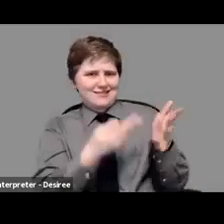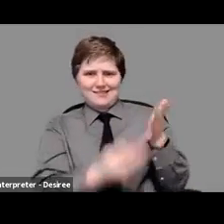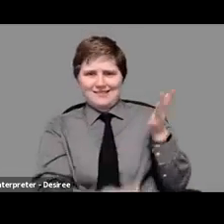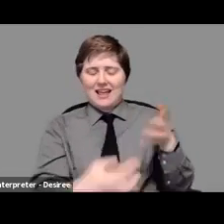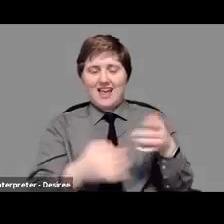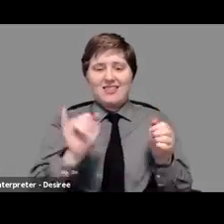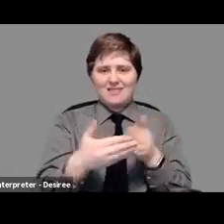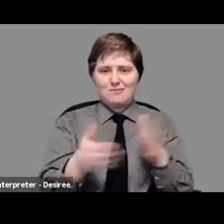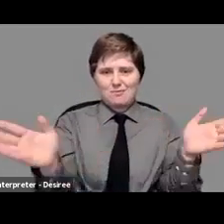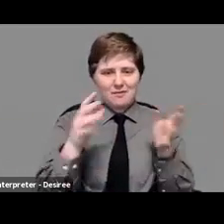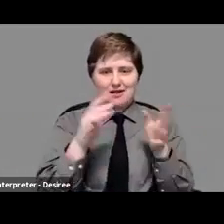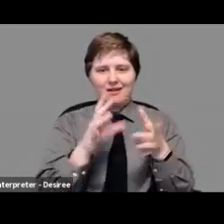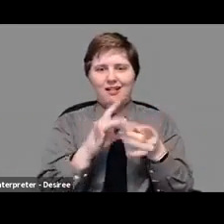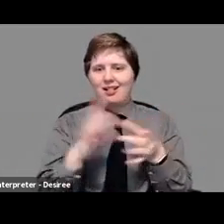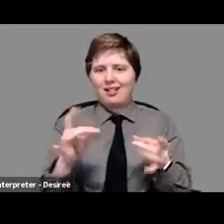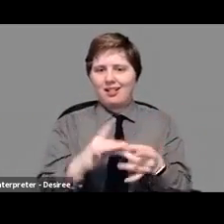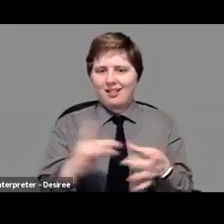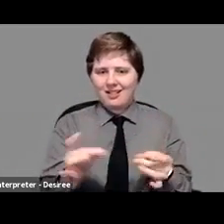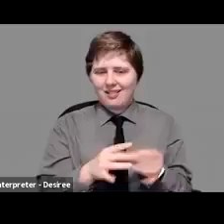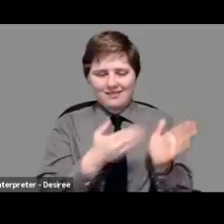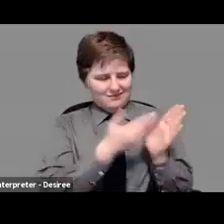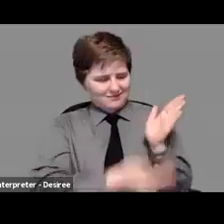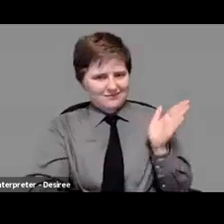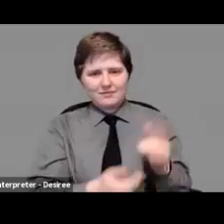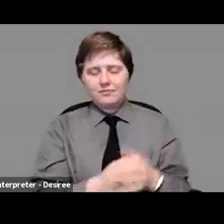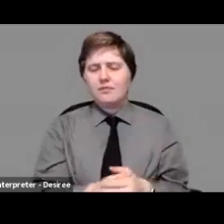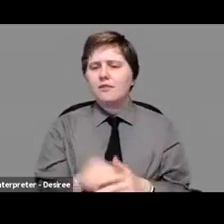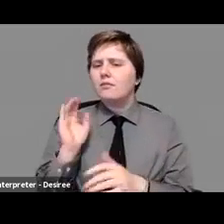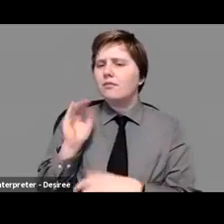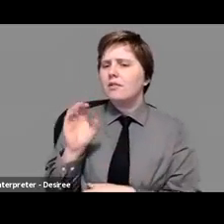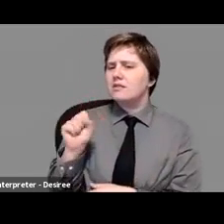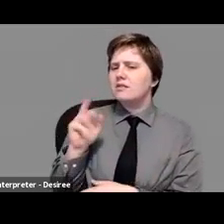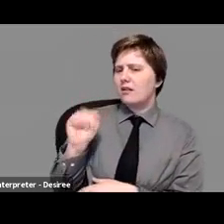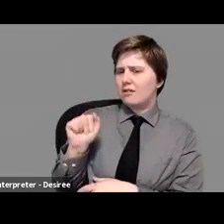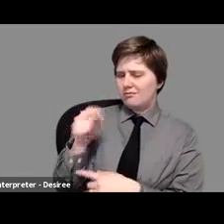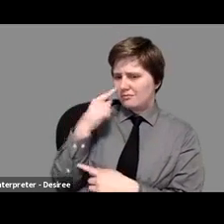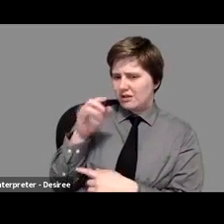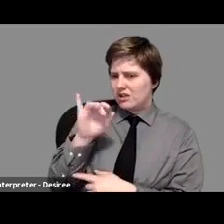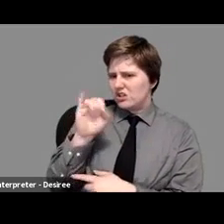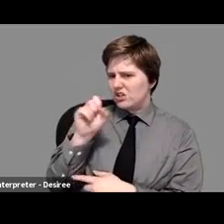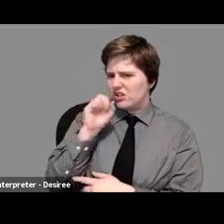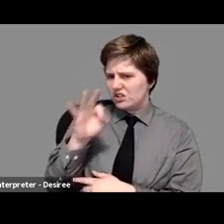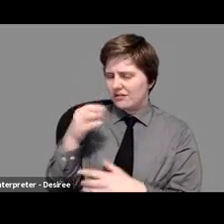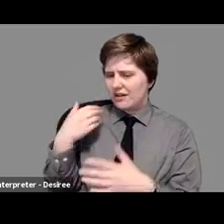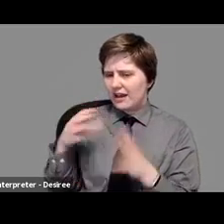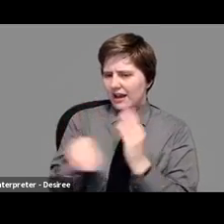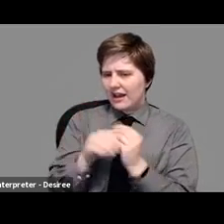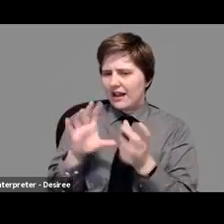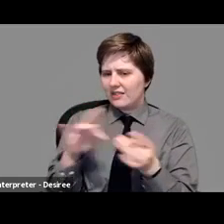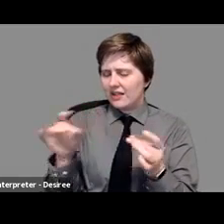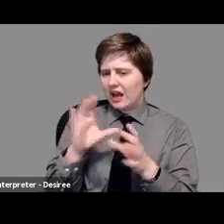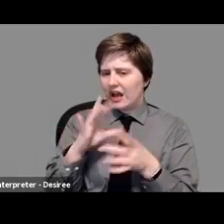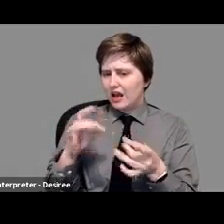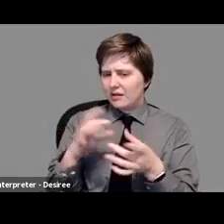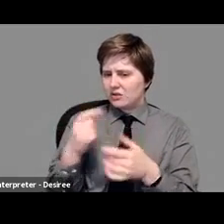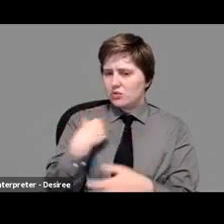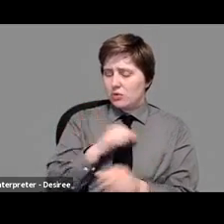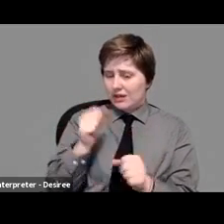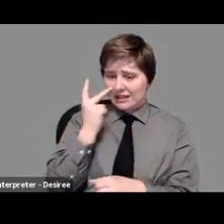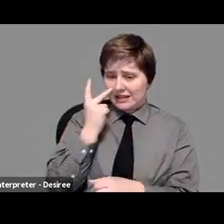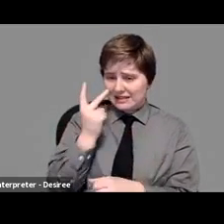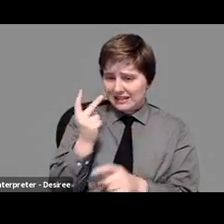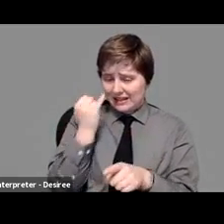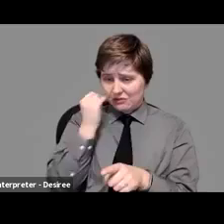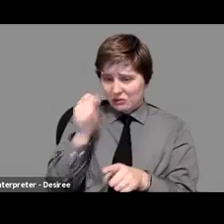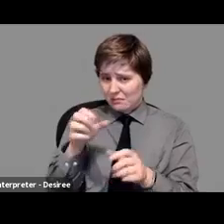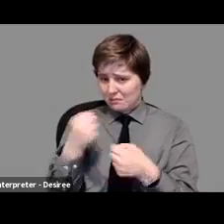public DM. But Sarah, if you could, Jeff put a link in the comments that we can see. If you can